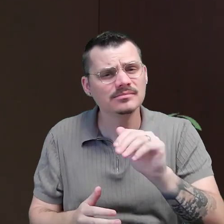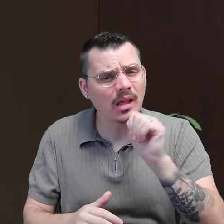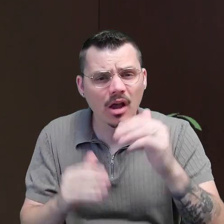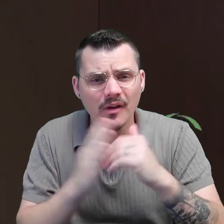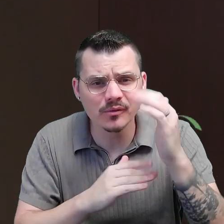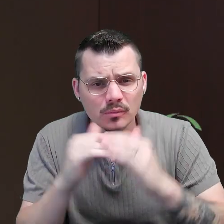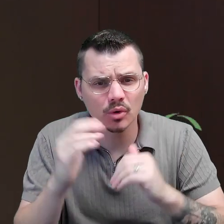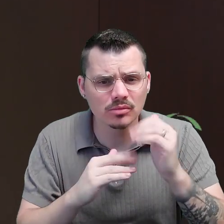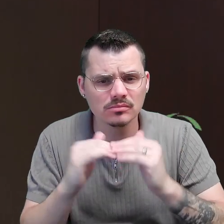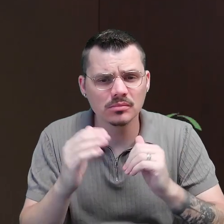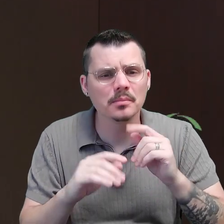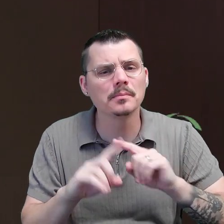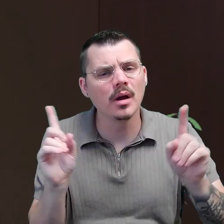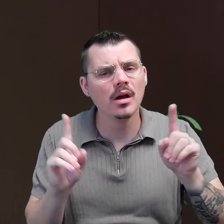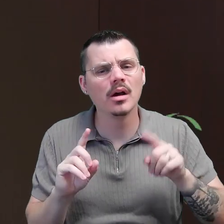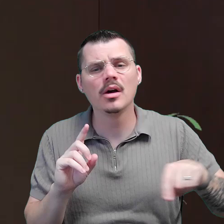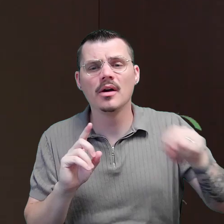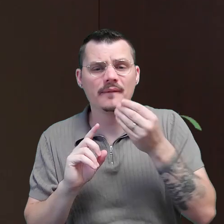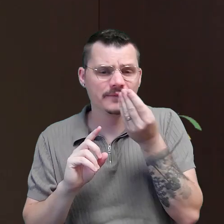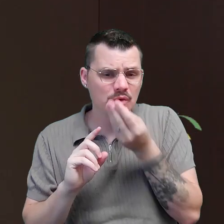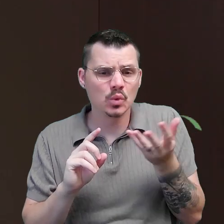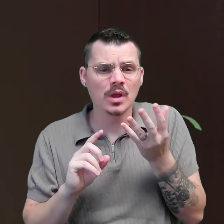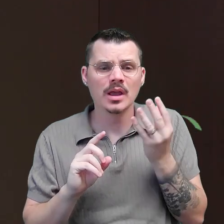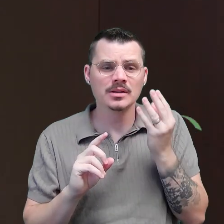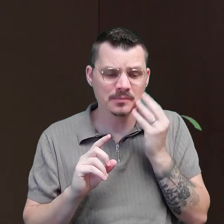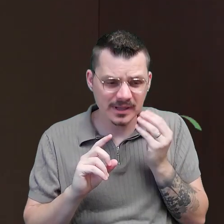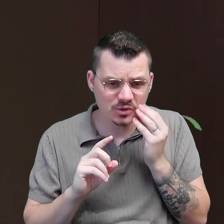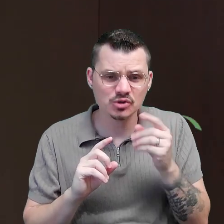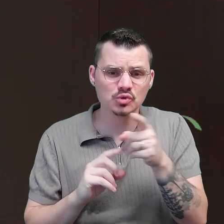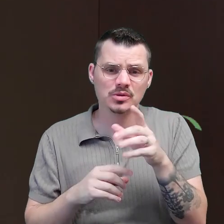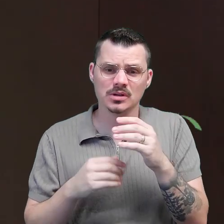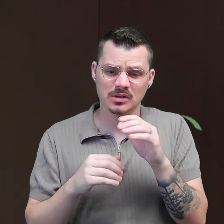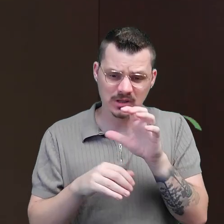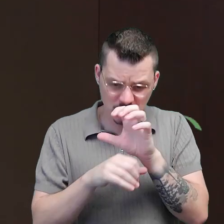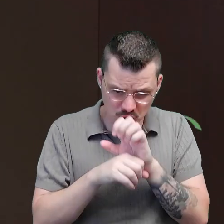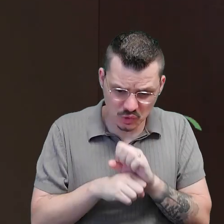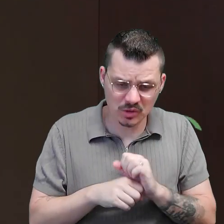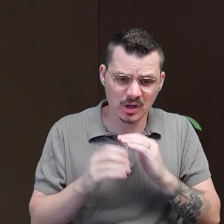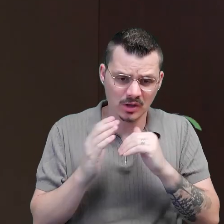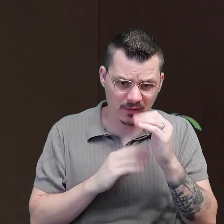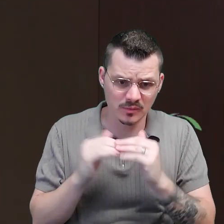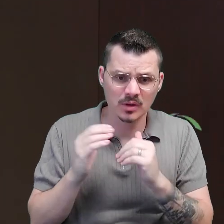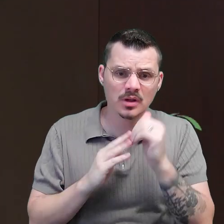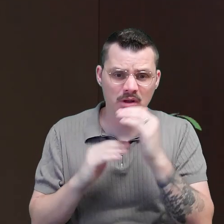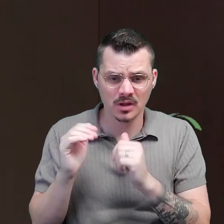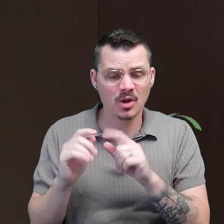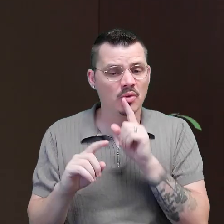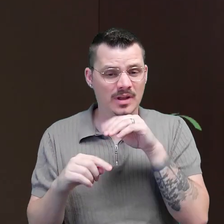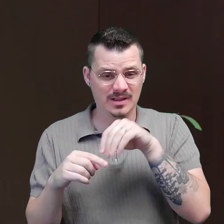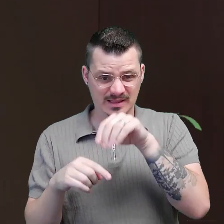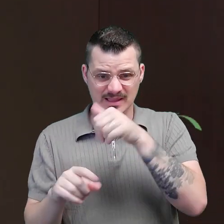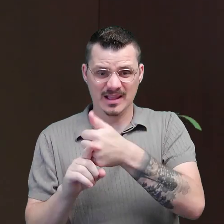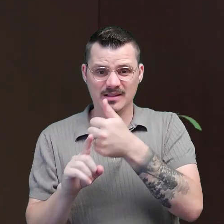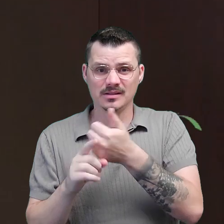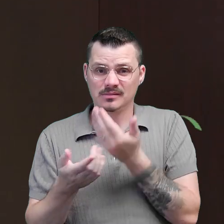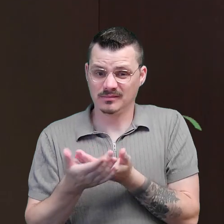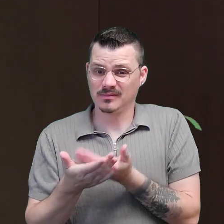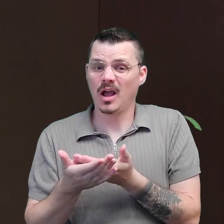kind of uncomfortable. But a few experiences in getting comfortable with doing that, in